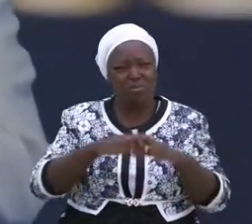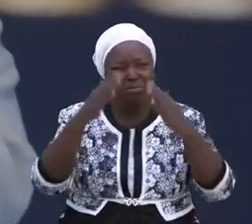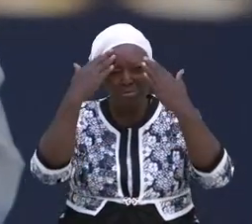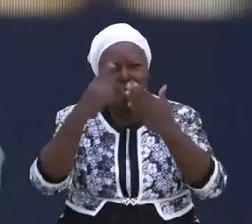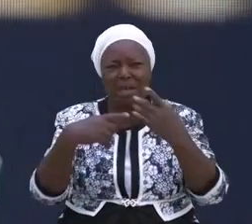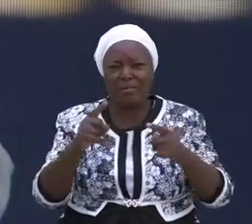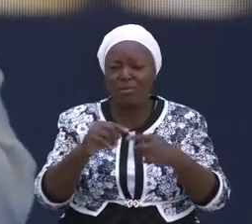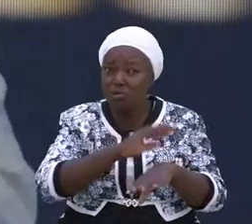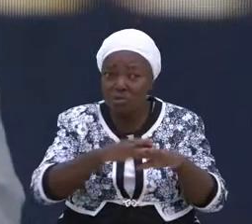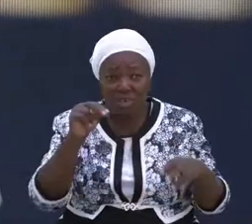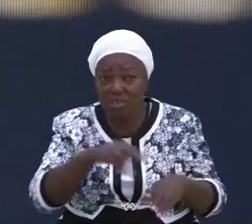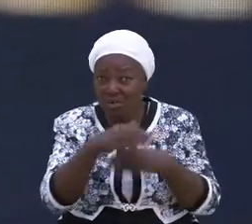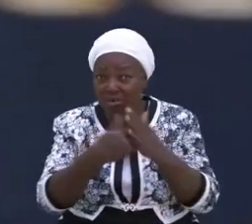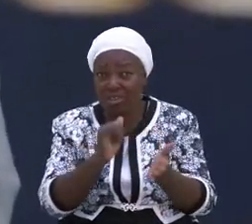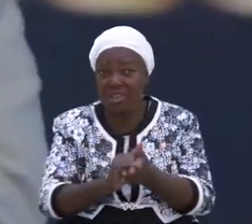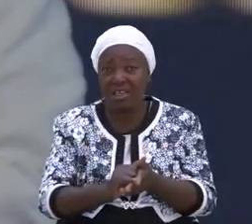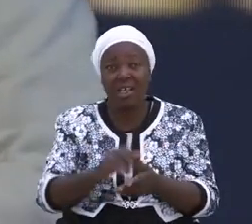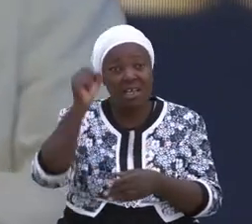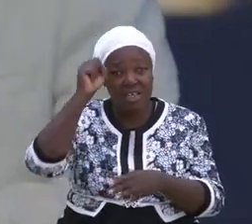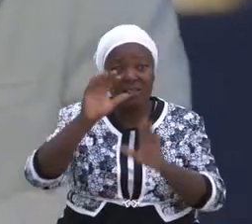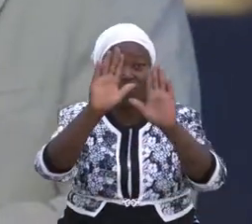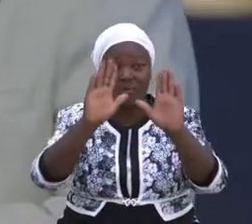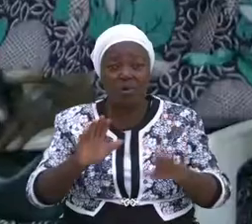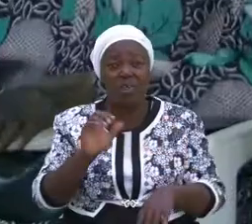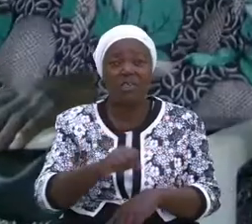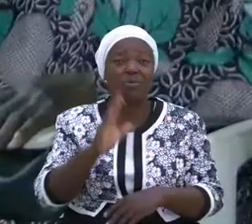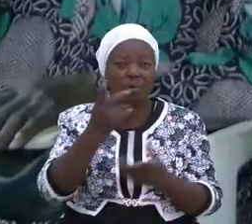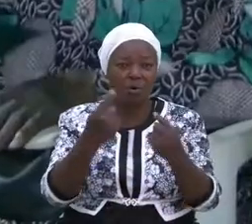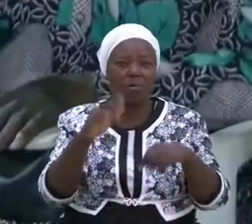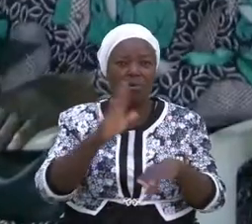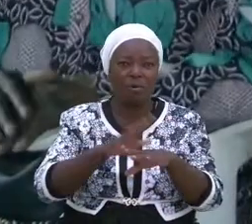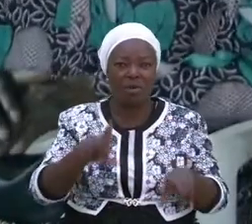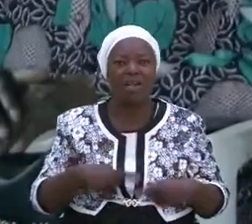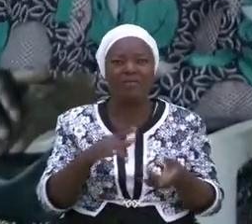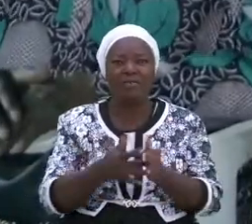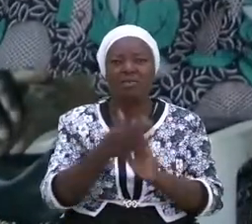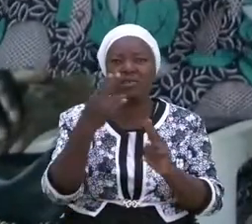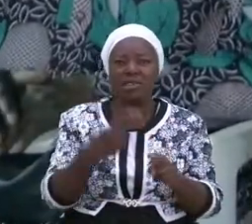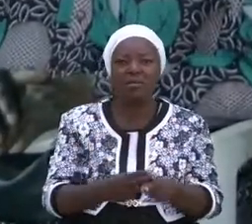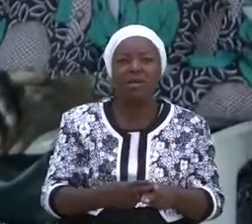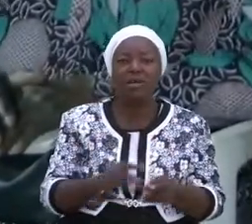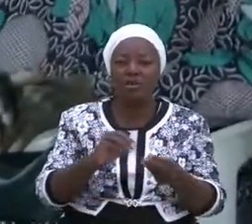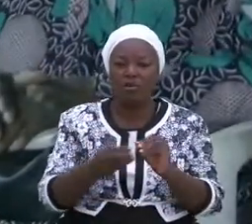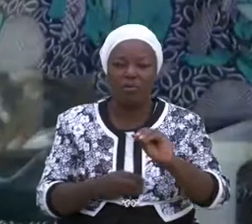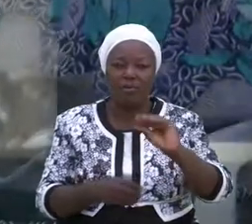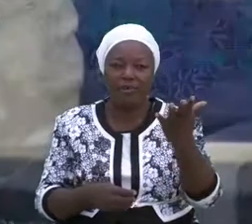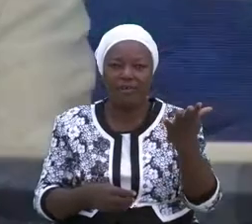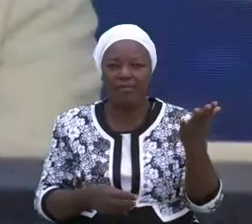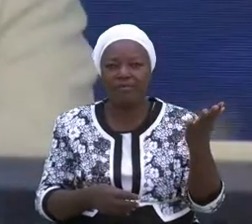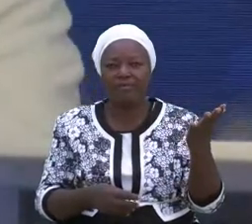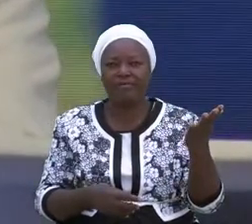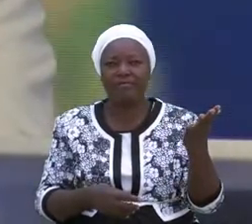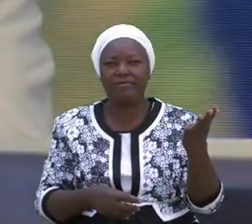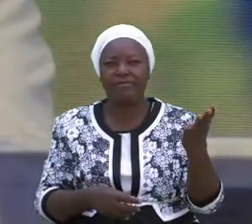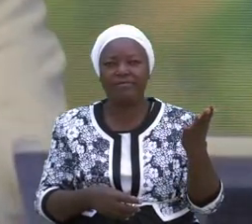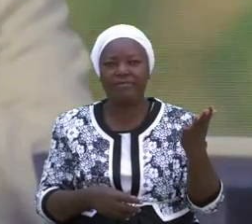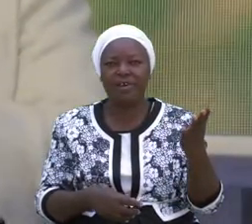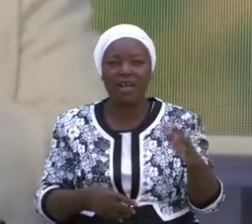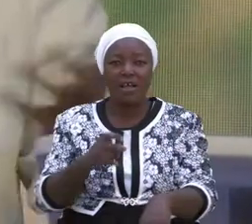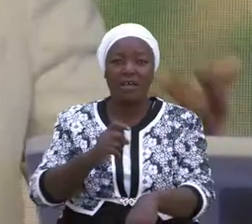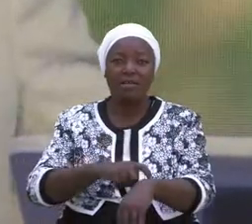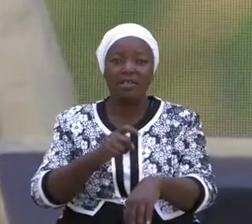His wonders will come in your life. Number 5, seasons